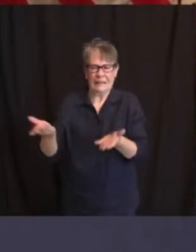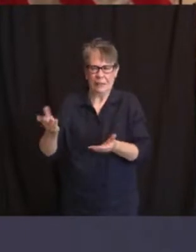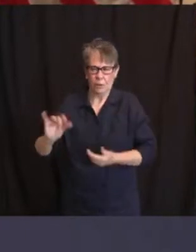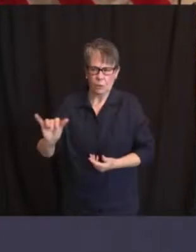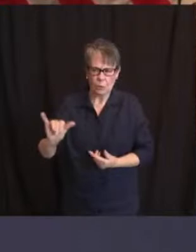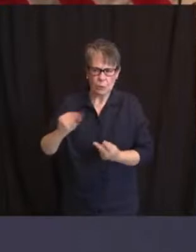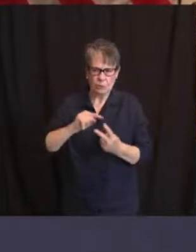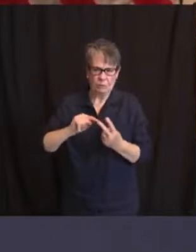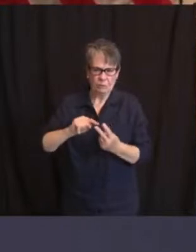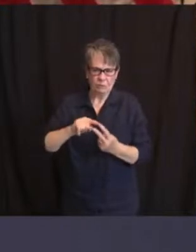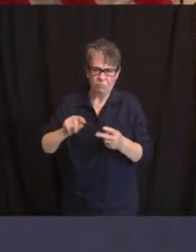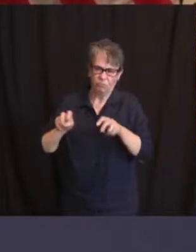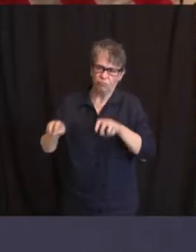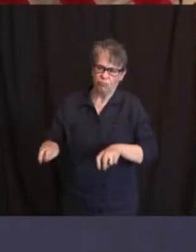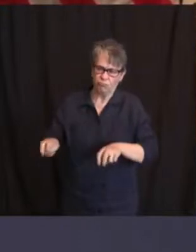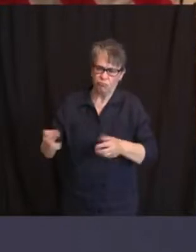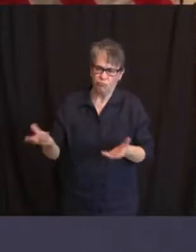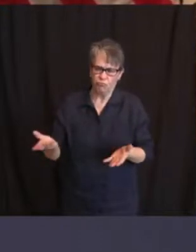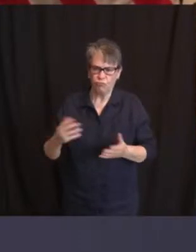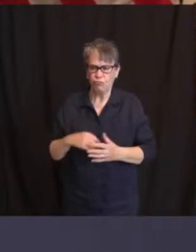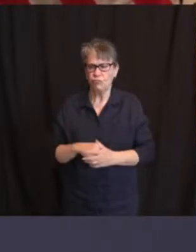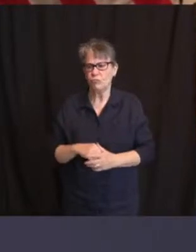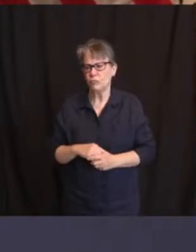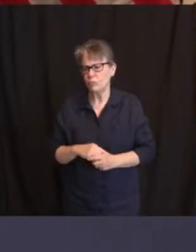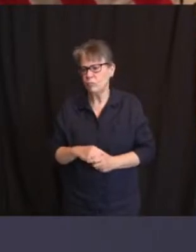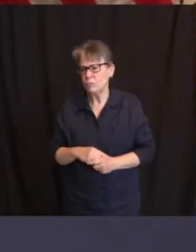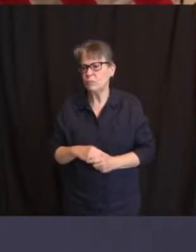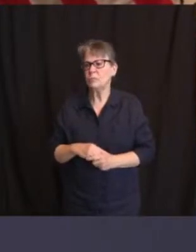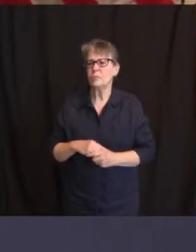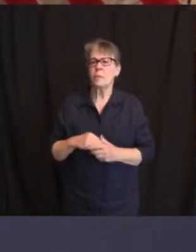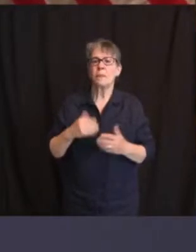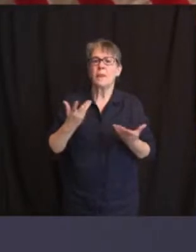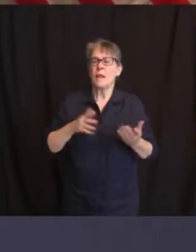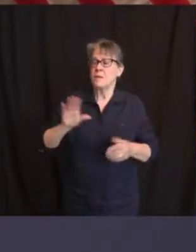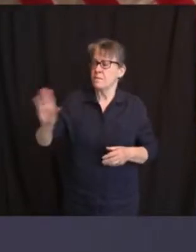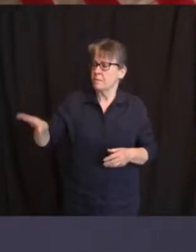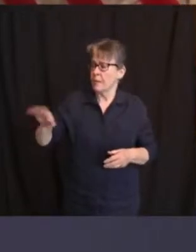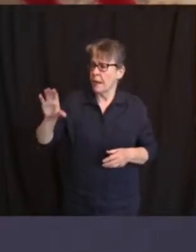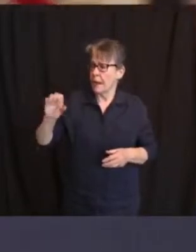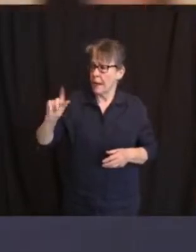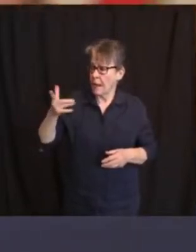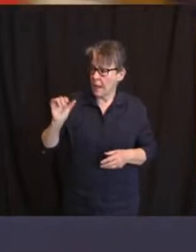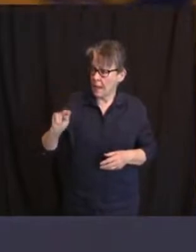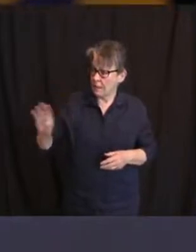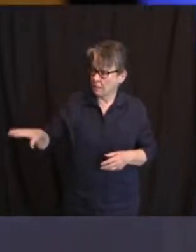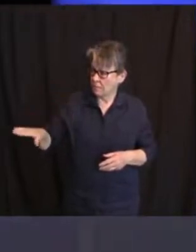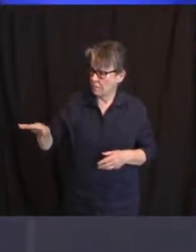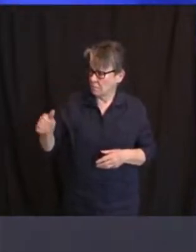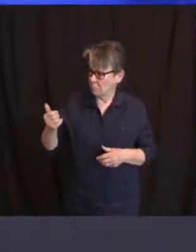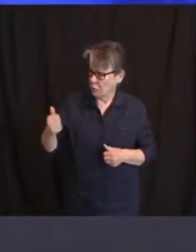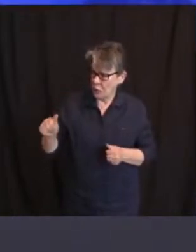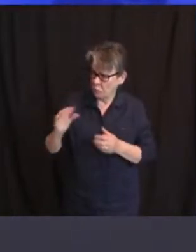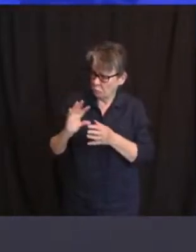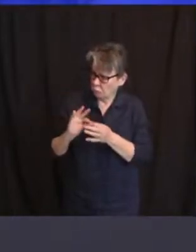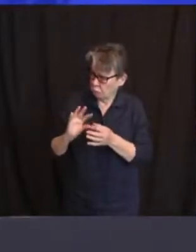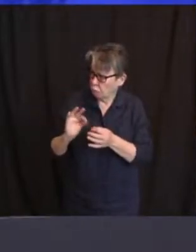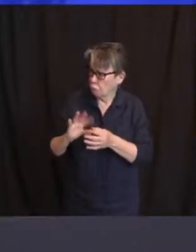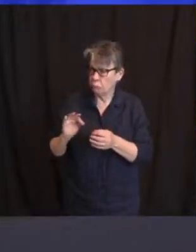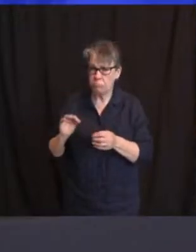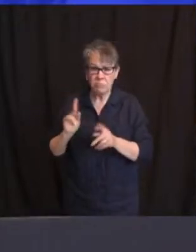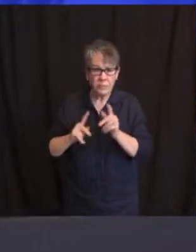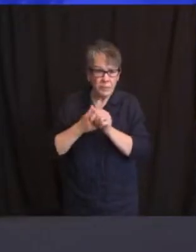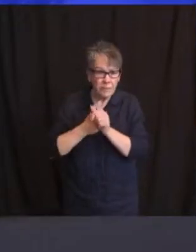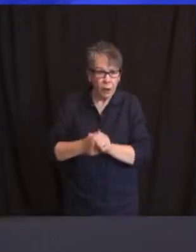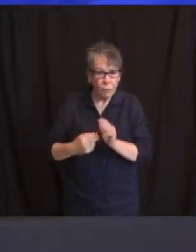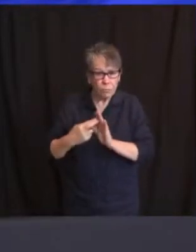any update on compliance, PPE, infrastructure, other matters. Pat, thank you. Thank you, Governor. Good afternoon. Generally a fairly